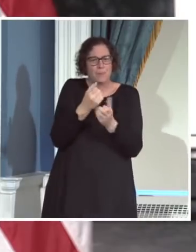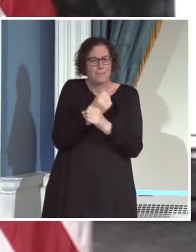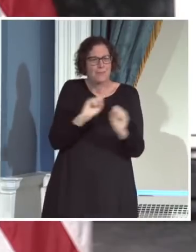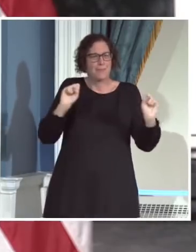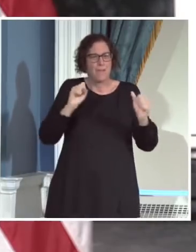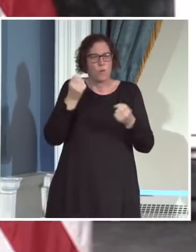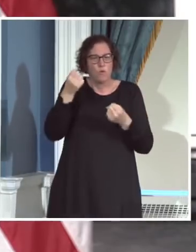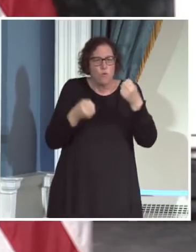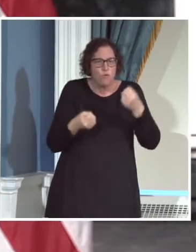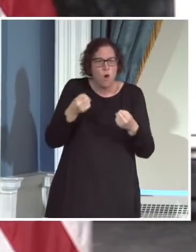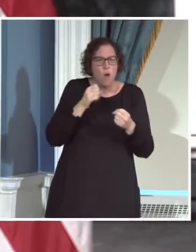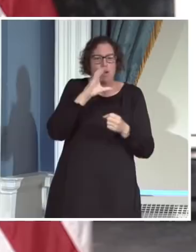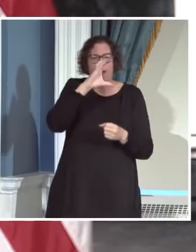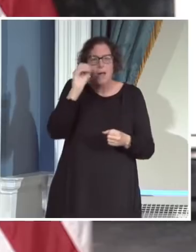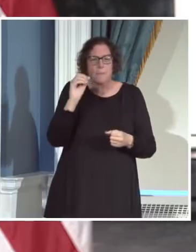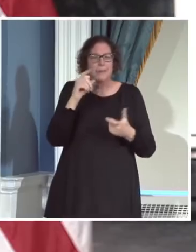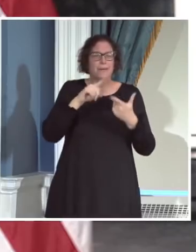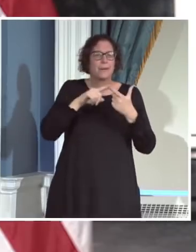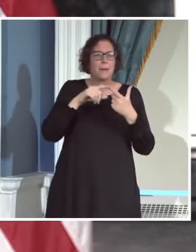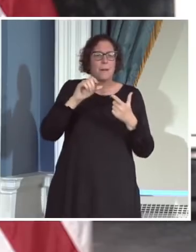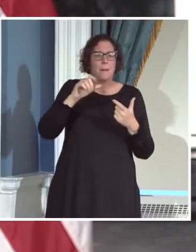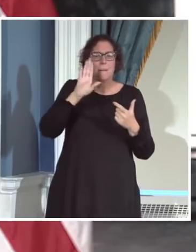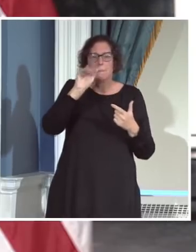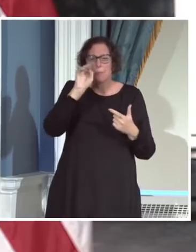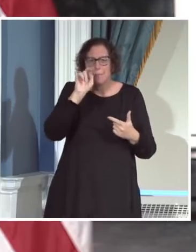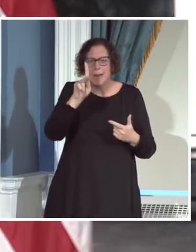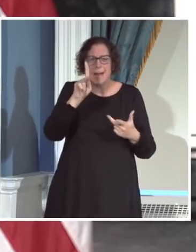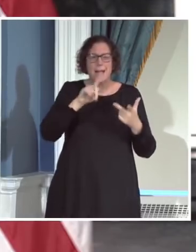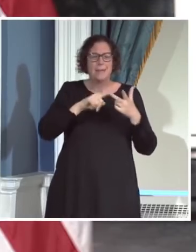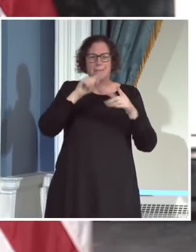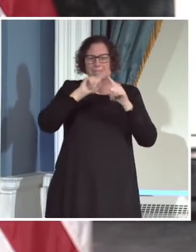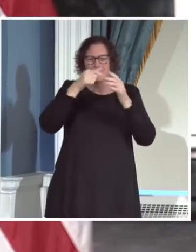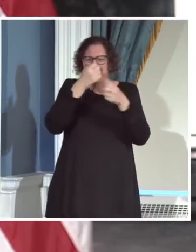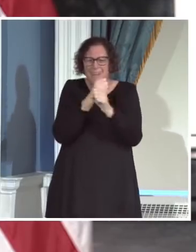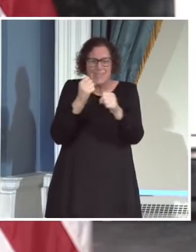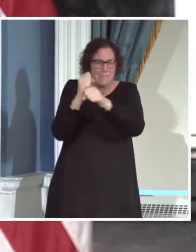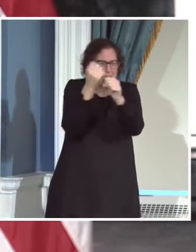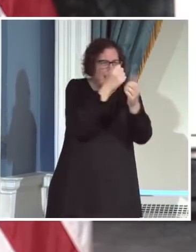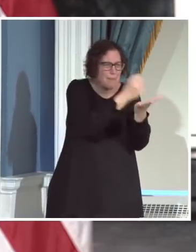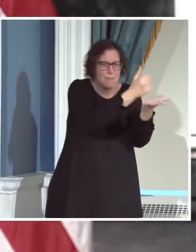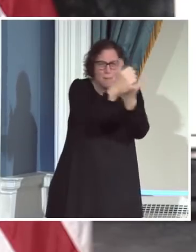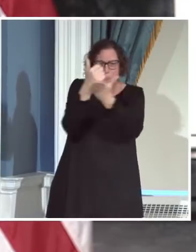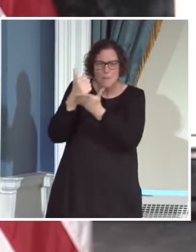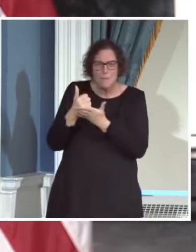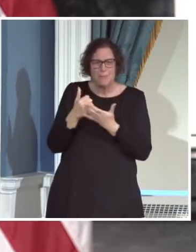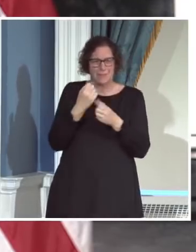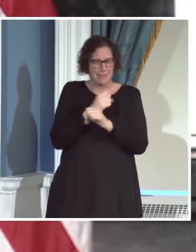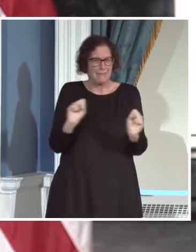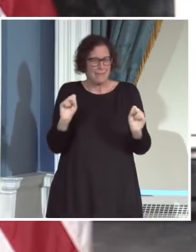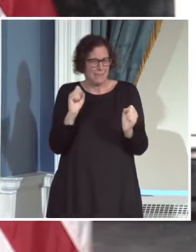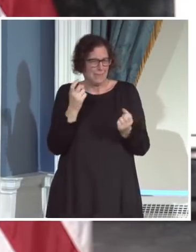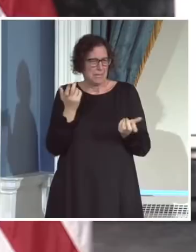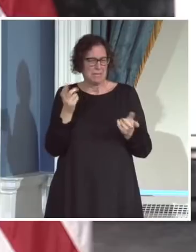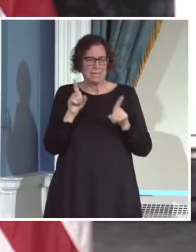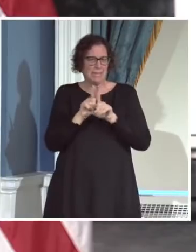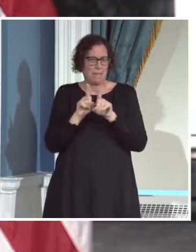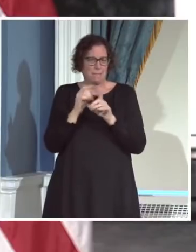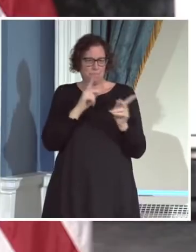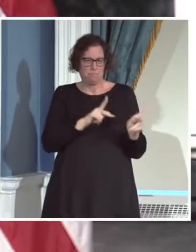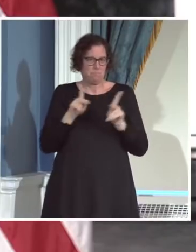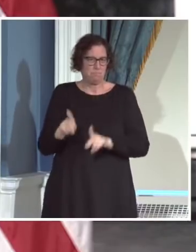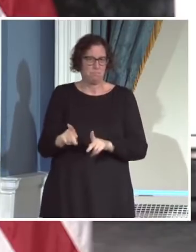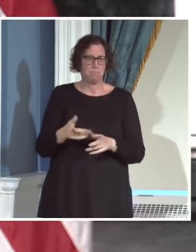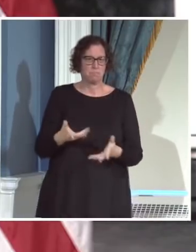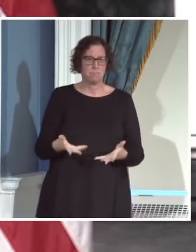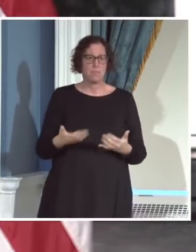we all need to fight for it. And by the way, I think it's going to be a bipartisan fight. I think you're going to see Republican governors, Republican mayors, shoulder to shoulder with